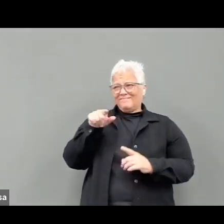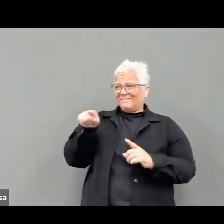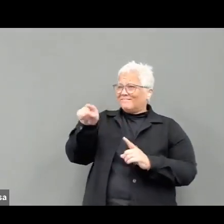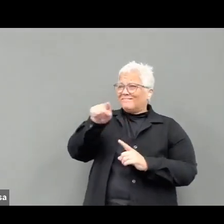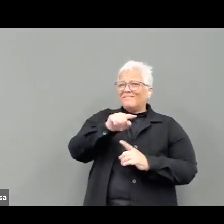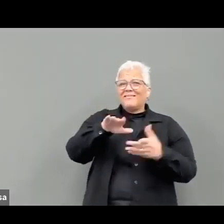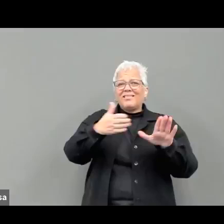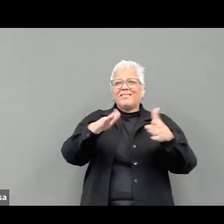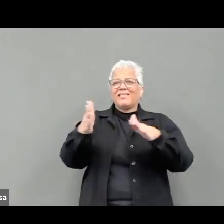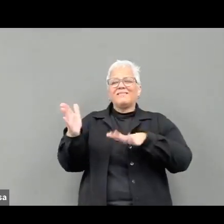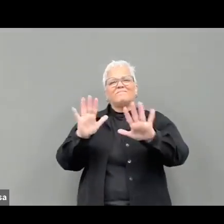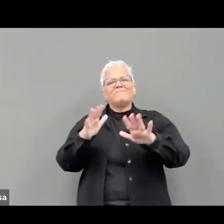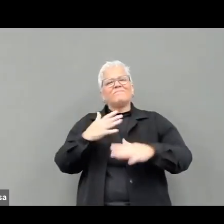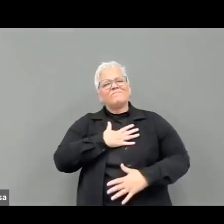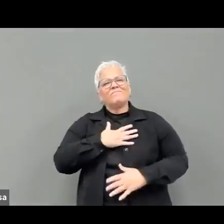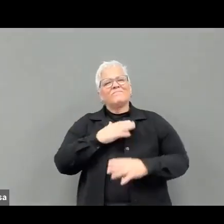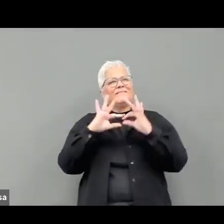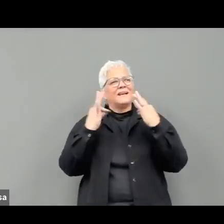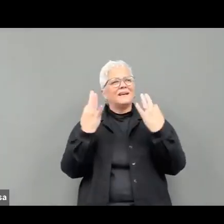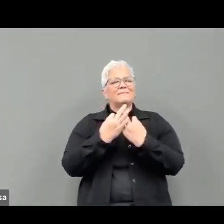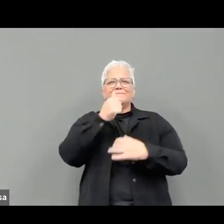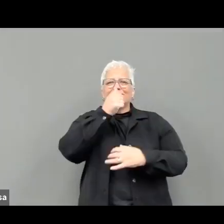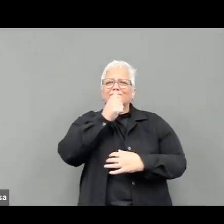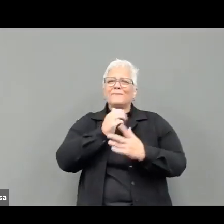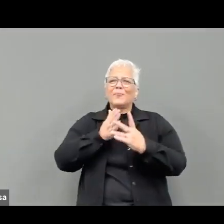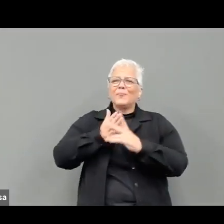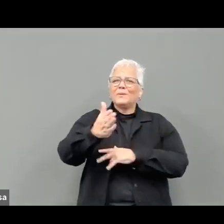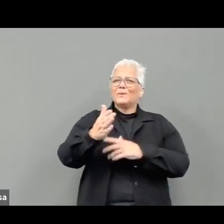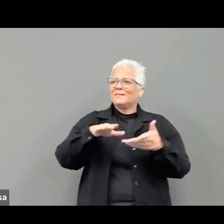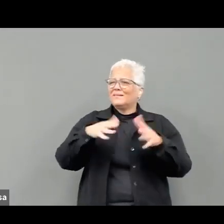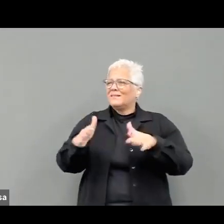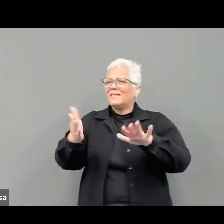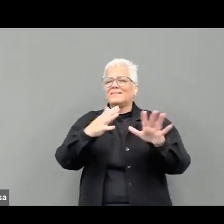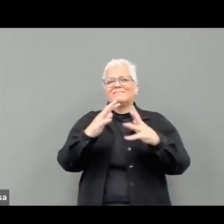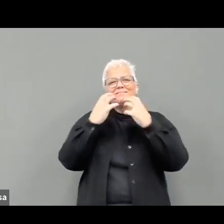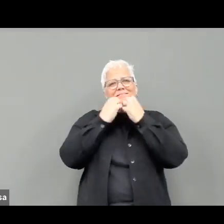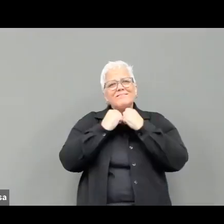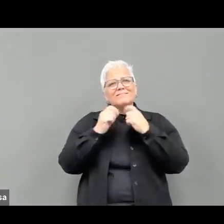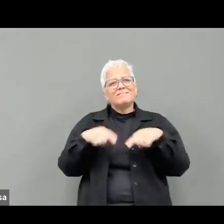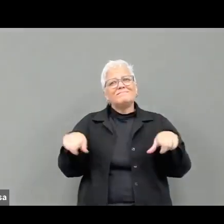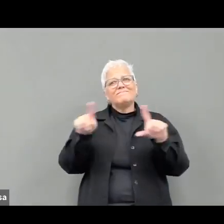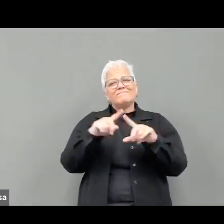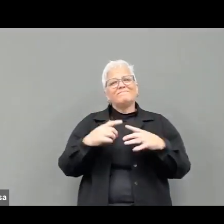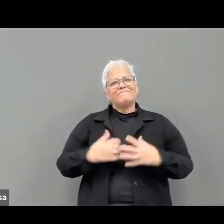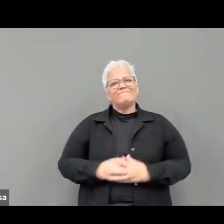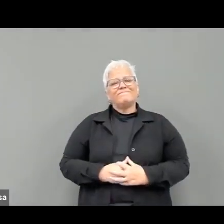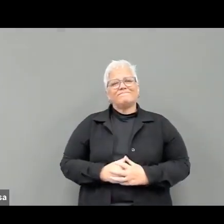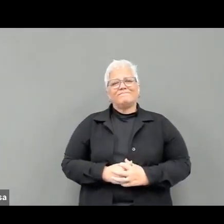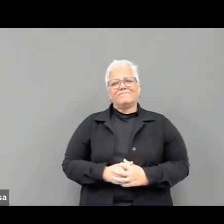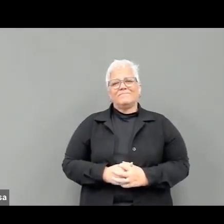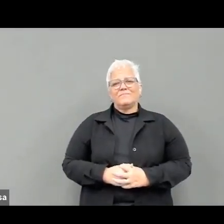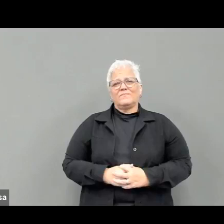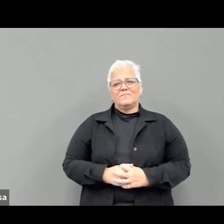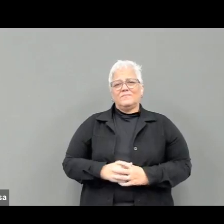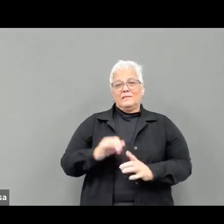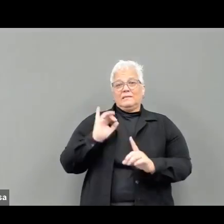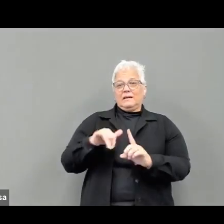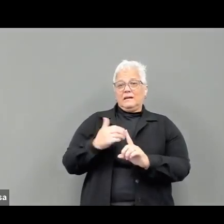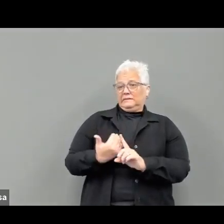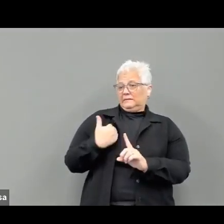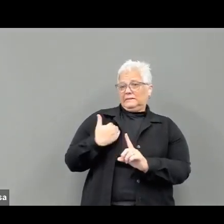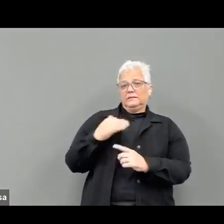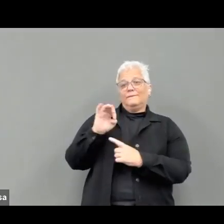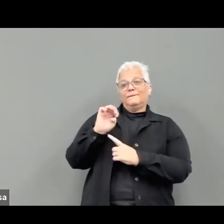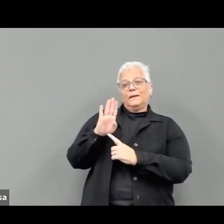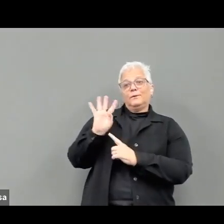As COVID continues, I'd like to give you a little update on Tulsa County data. By February 4th, a little more than 10% of the entire